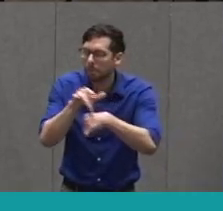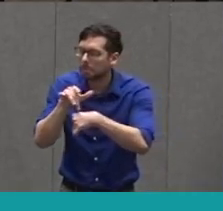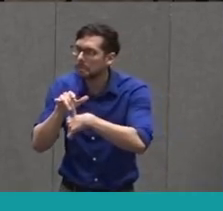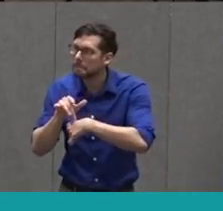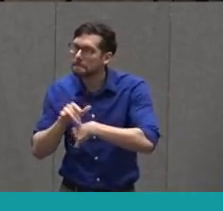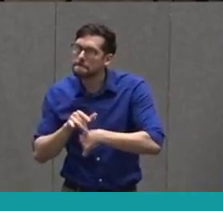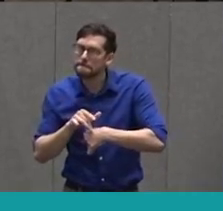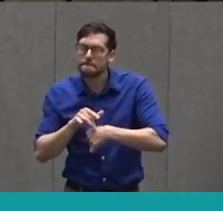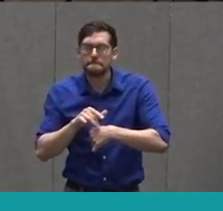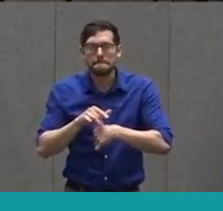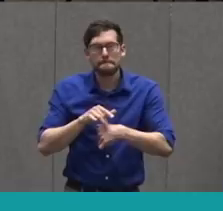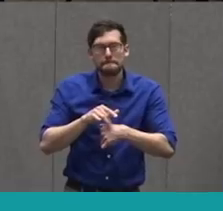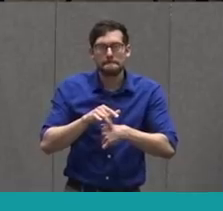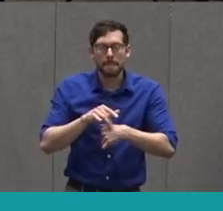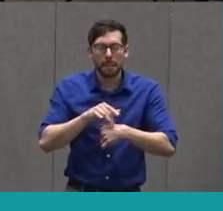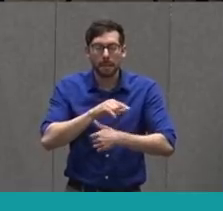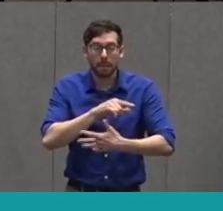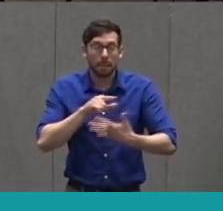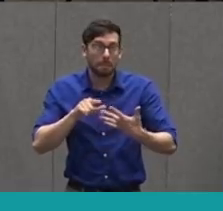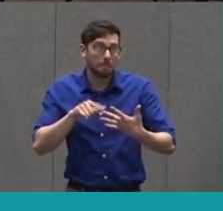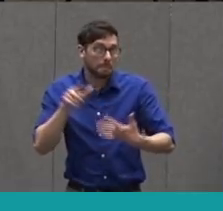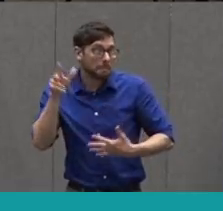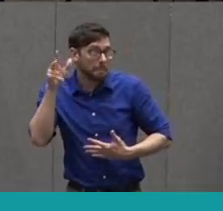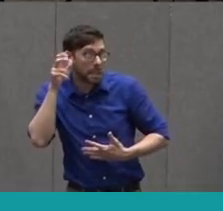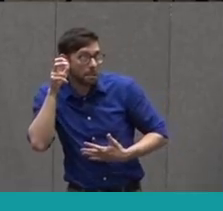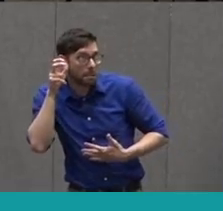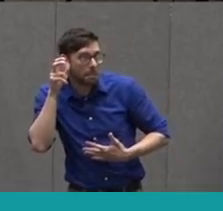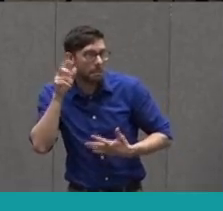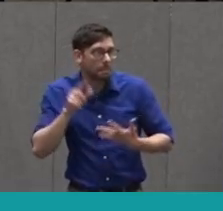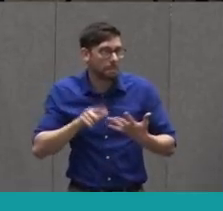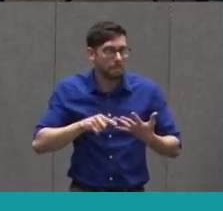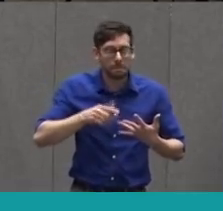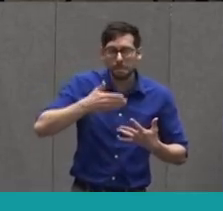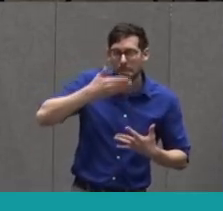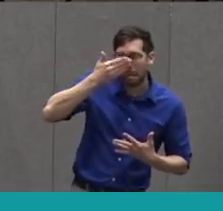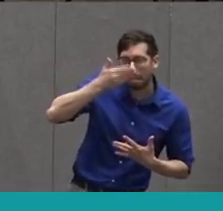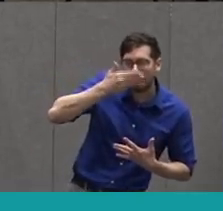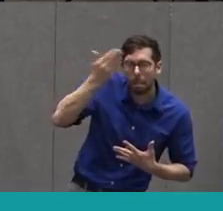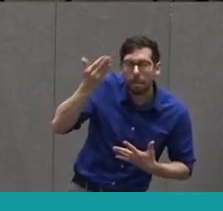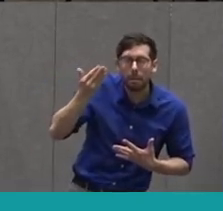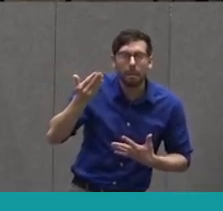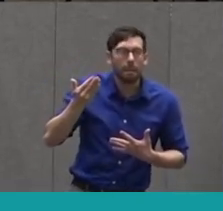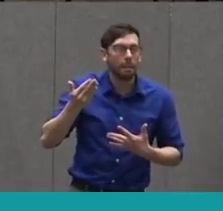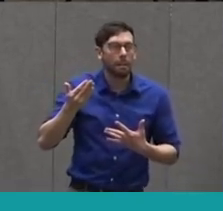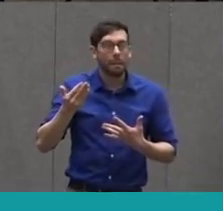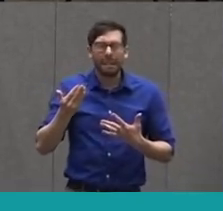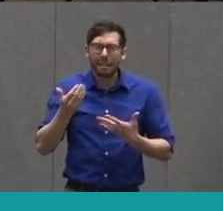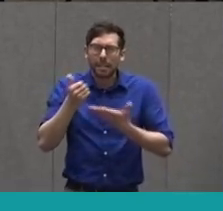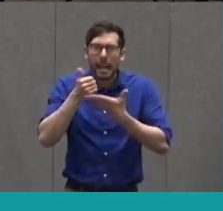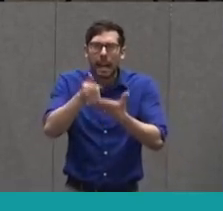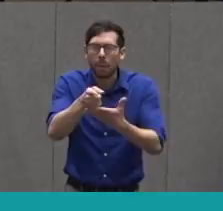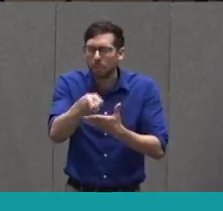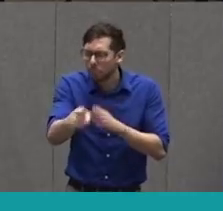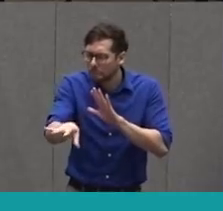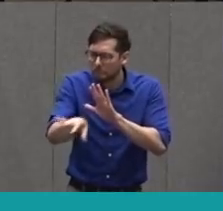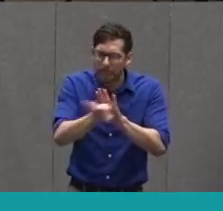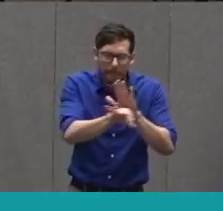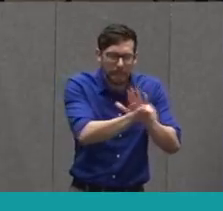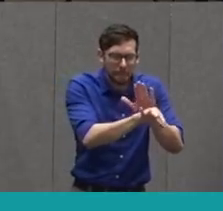Maybe you can use your sense of hearing or smell to help you. Again, be careful about